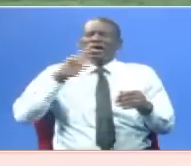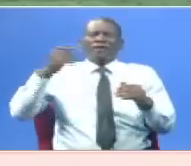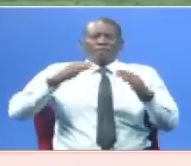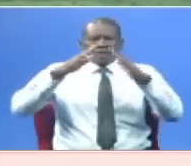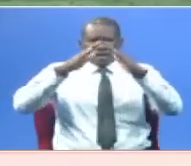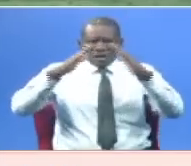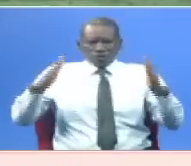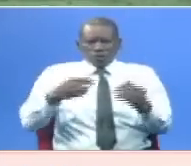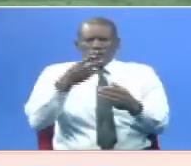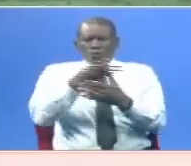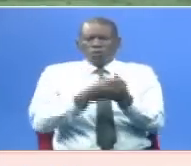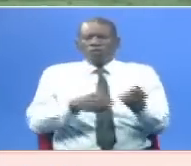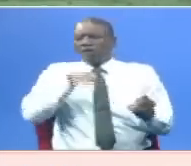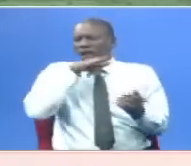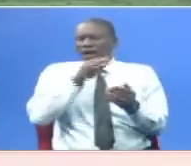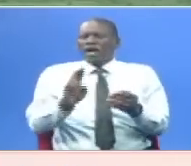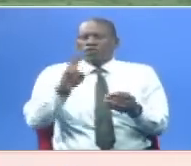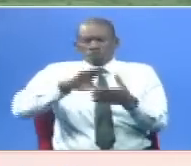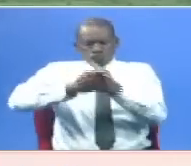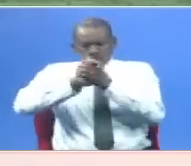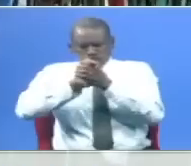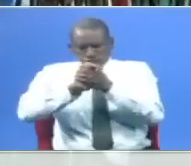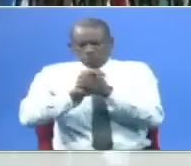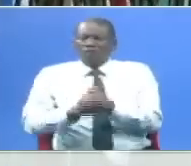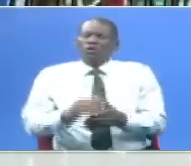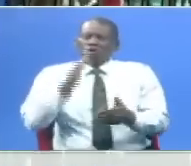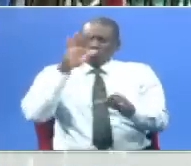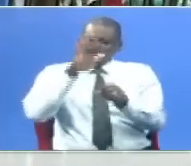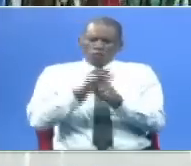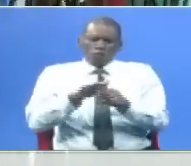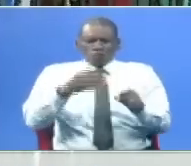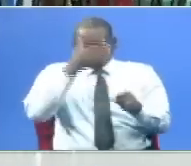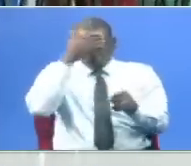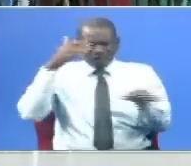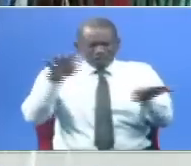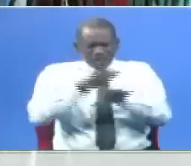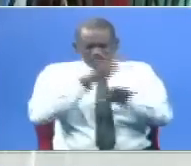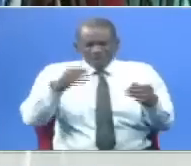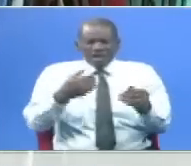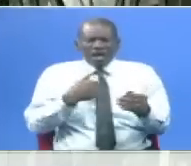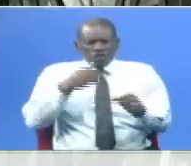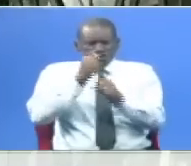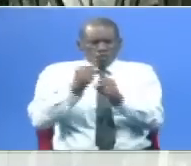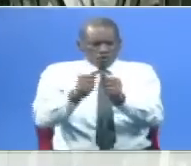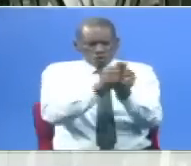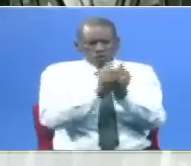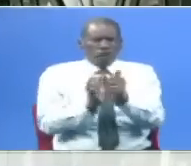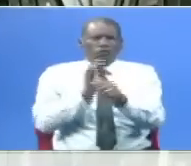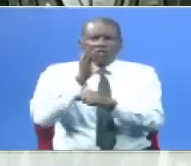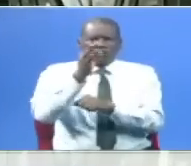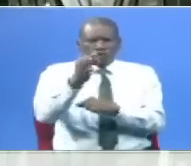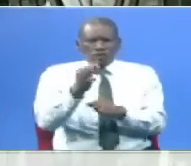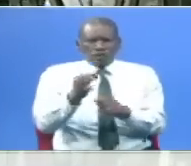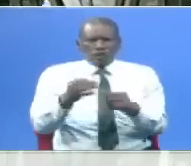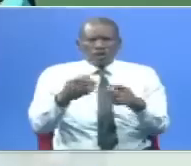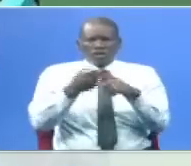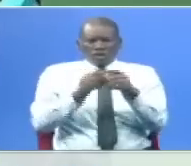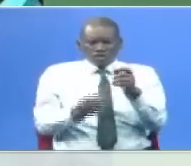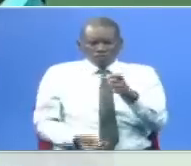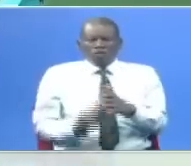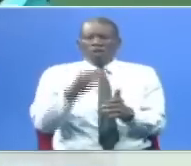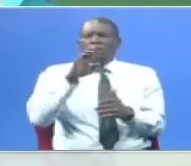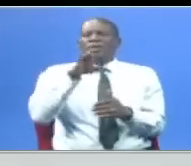two shook hands, promised to put everything behind them, and forge a united front into the future, hence the birth of the